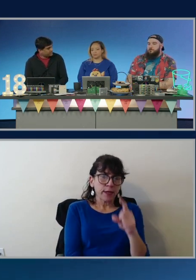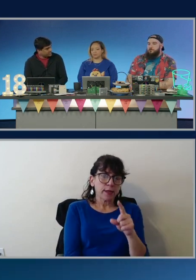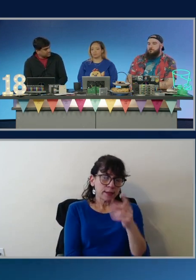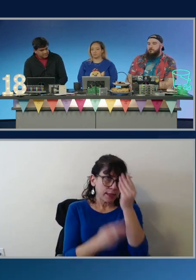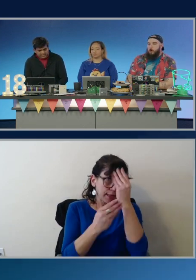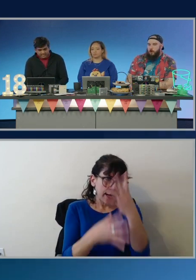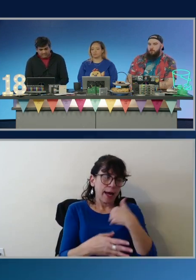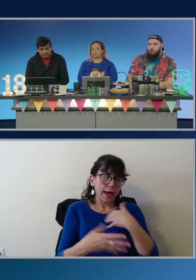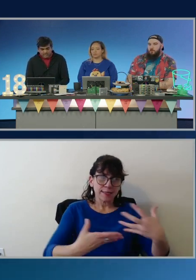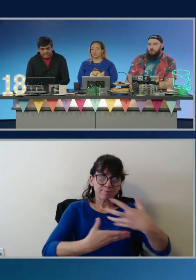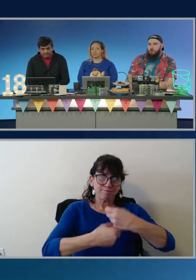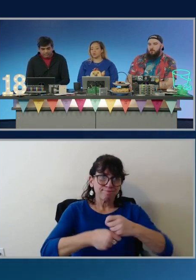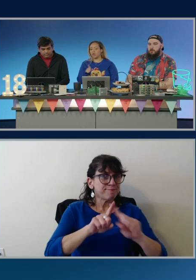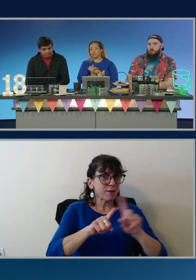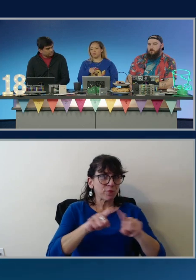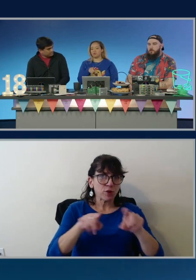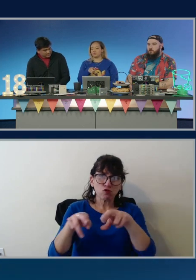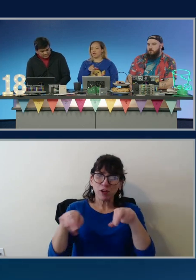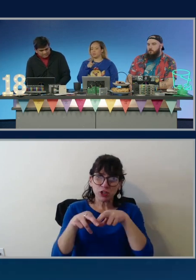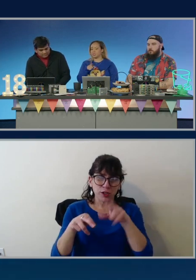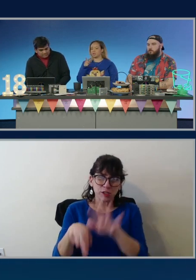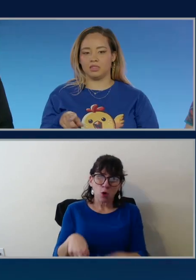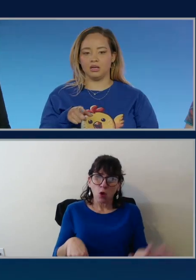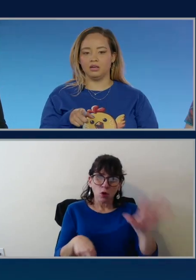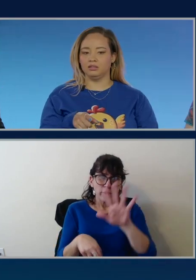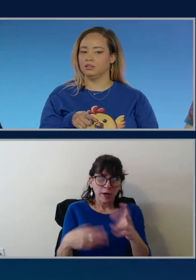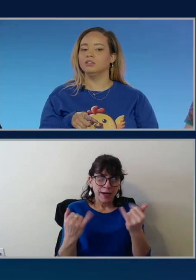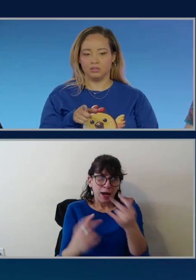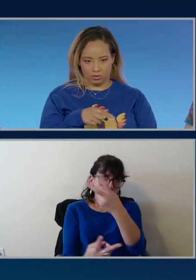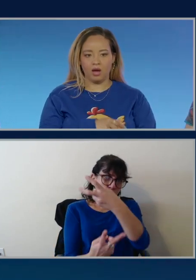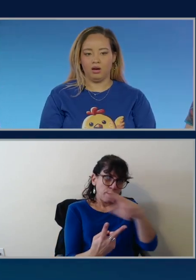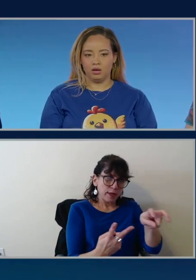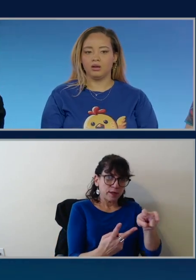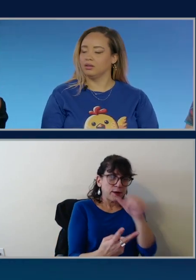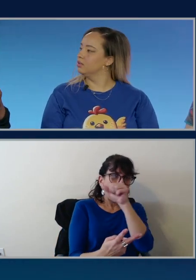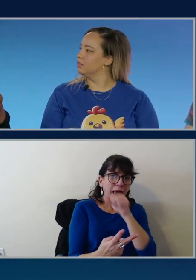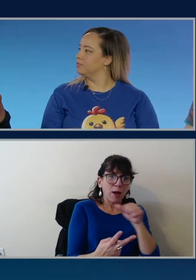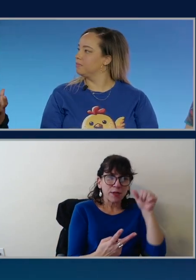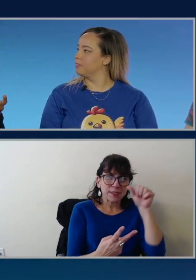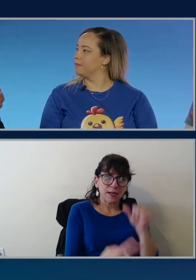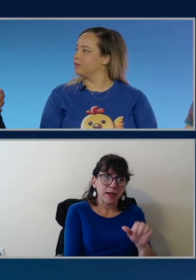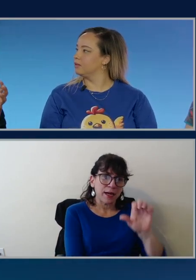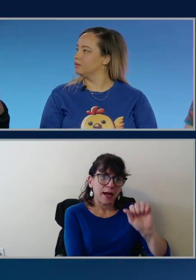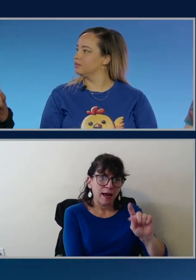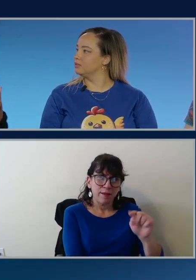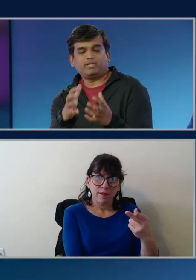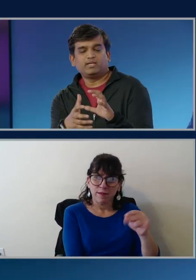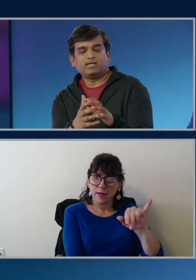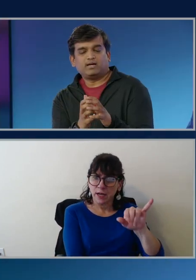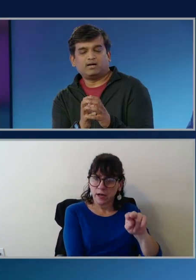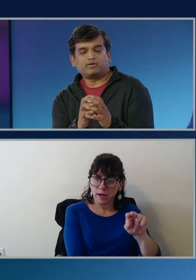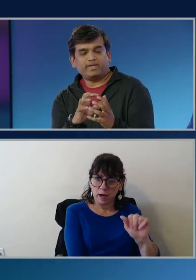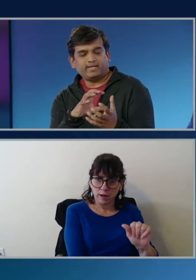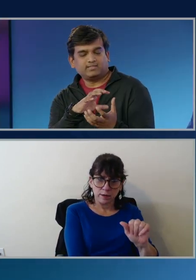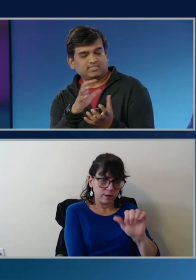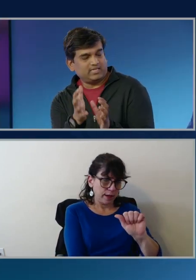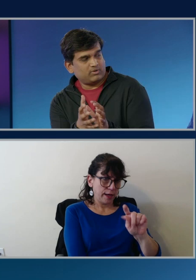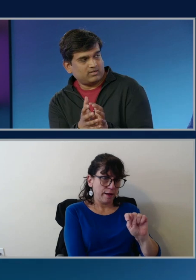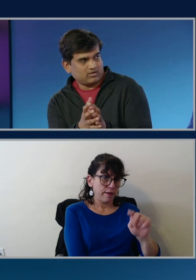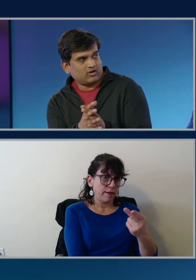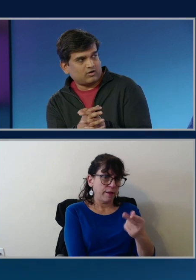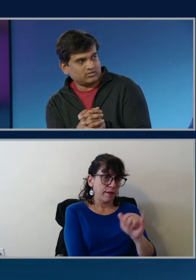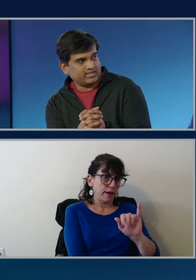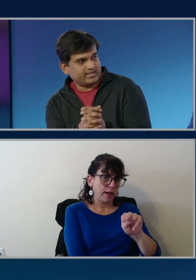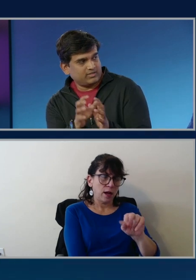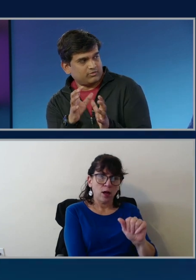different regions data. Yeah, and so now you've moved over to Amazon Athena. Athena, right. Okay. So what we essentially do is after we create the